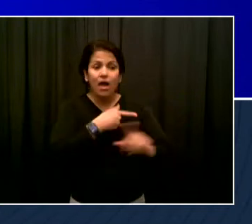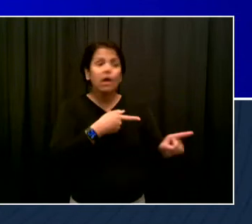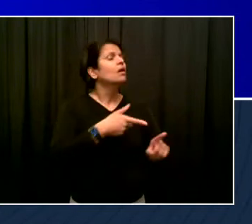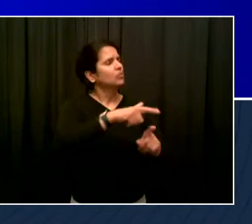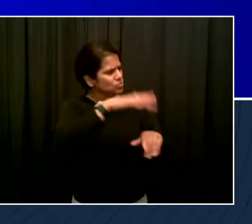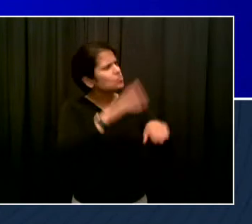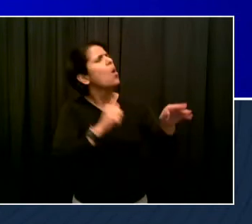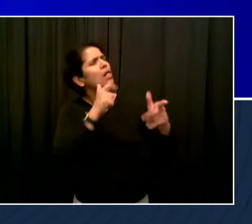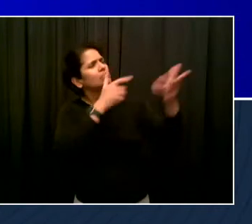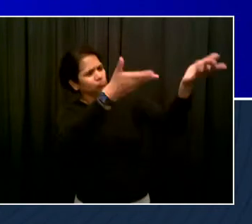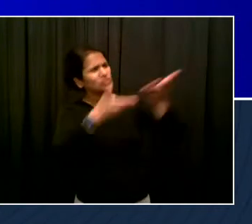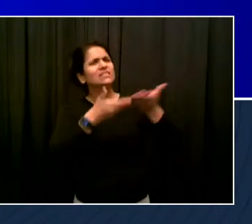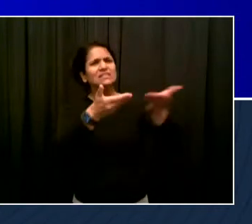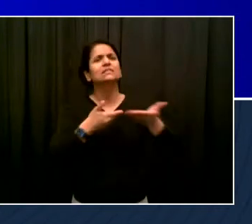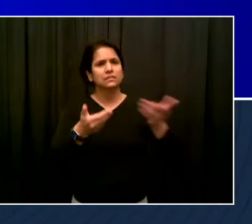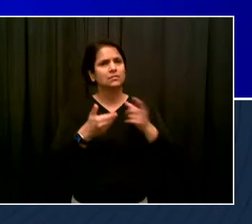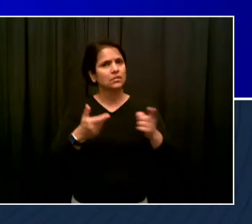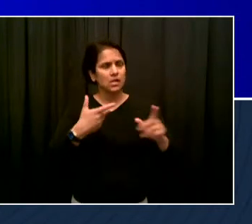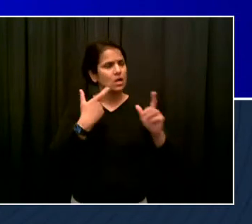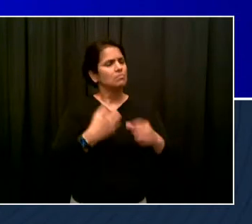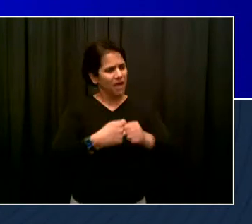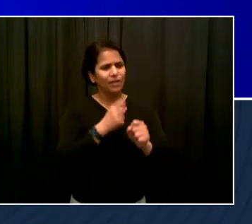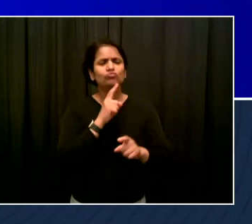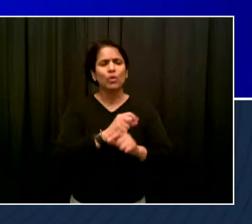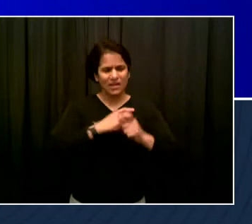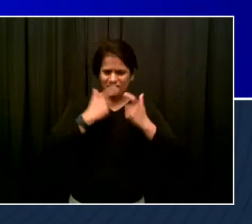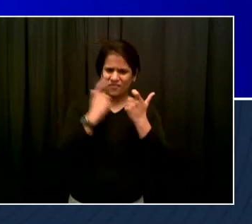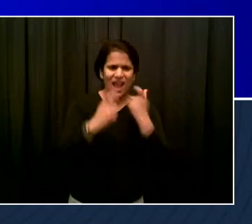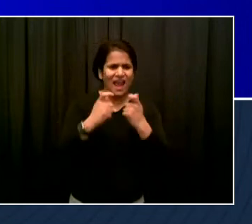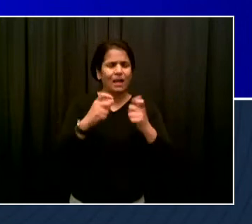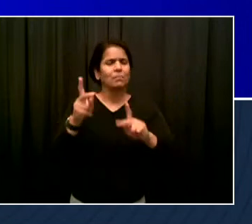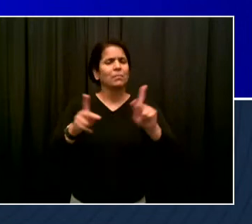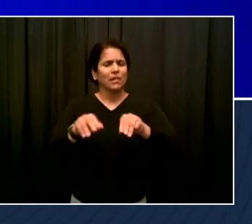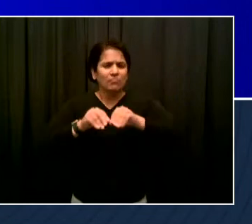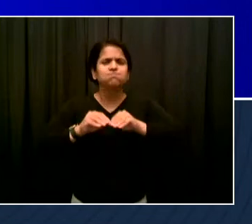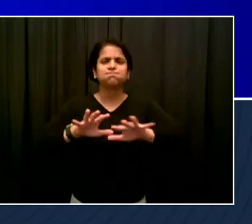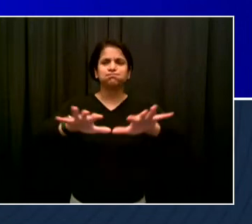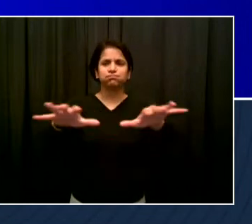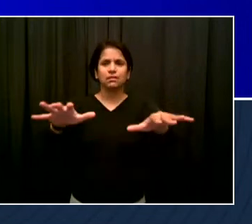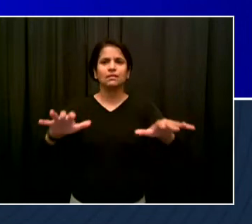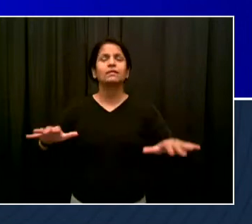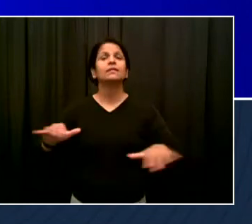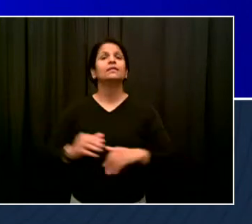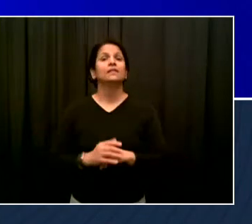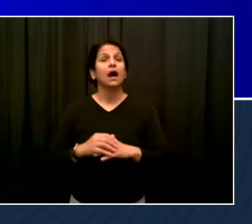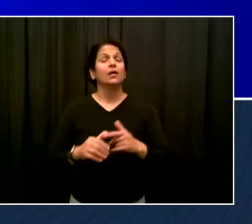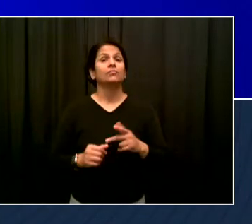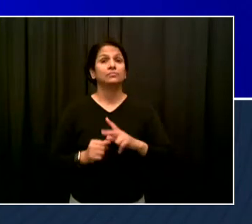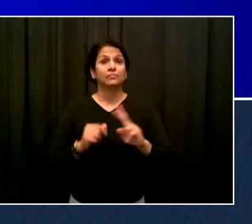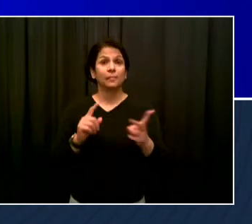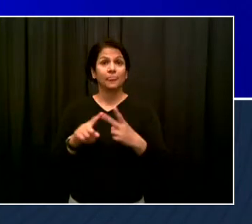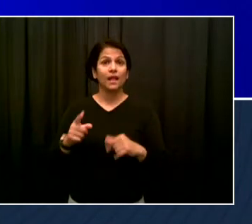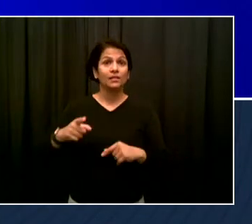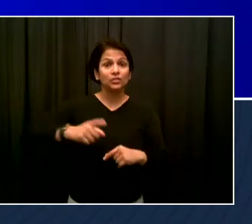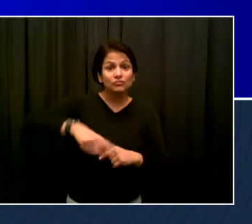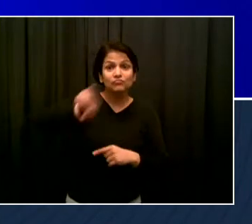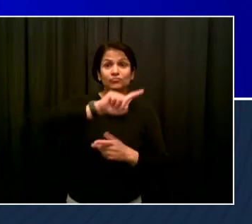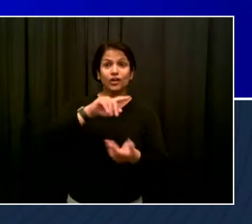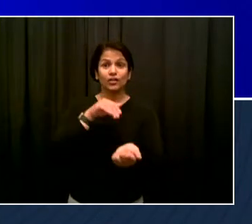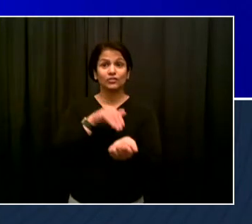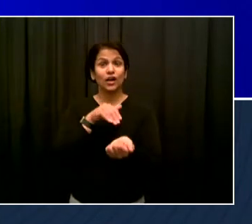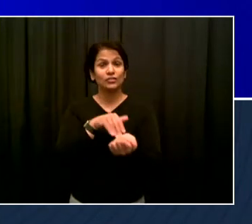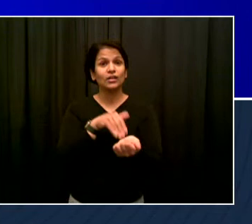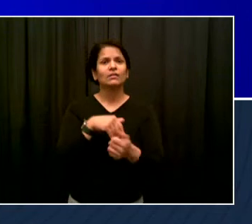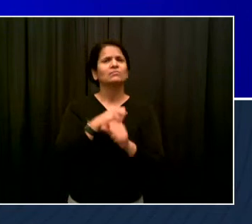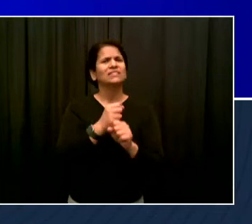away. And to the doctors out there, you're our most trusted voices. We need you. We need you to urge patients to get the shot. We need you to reach out